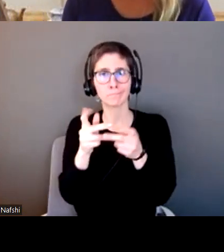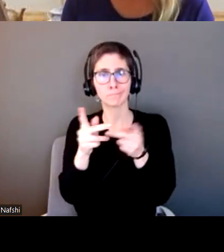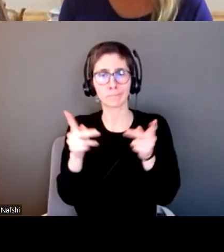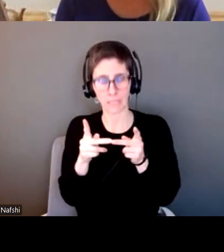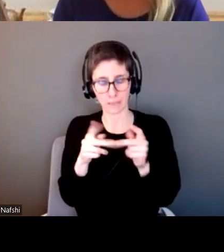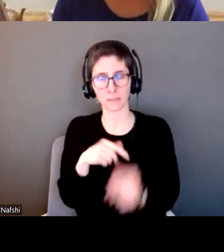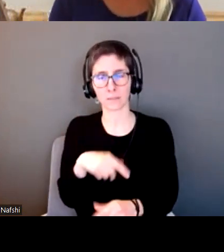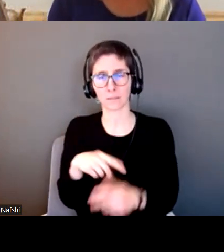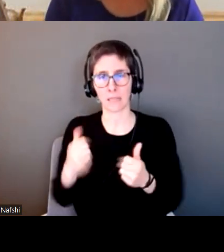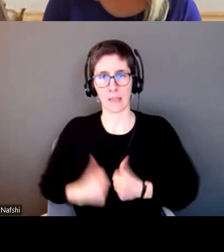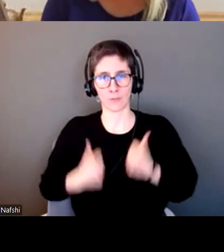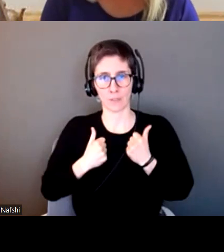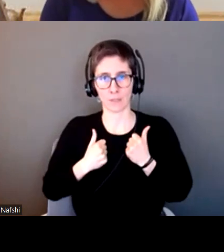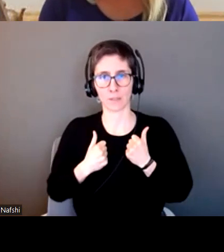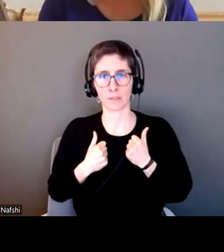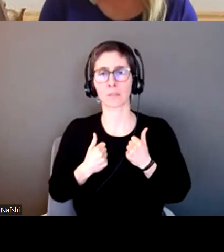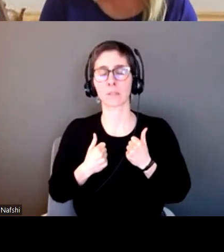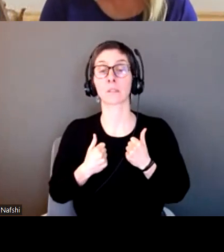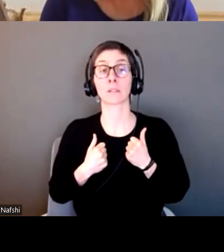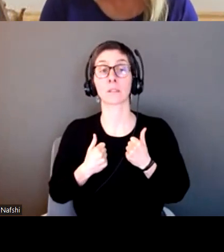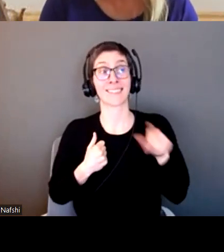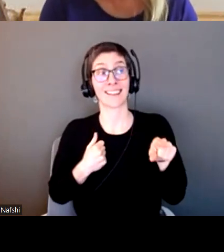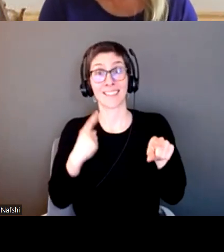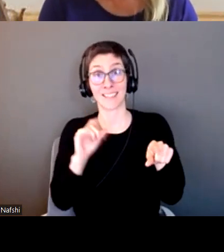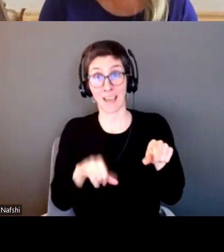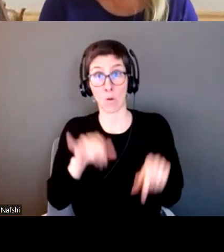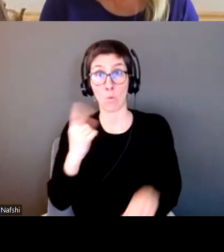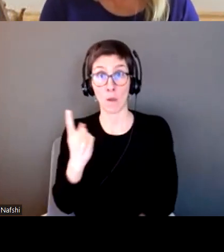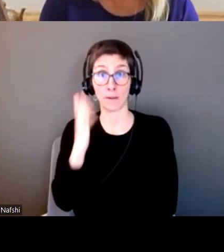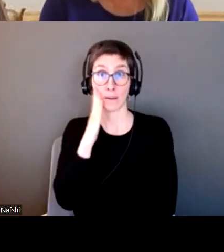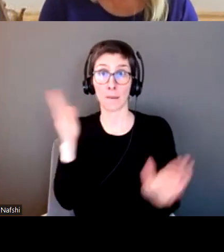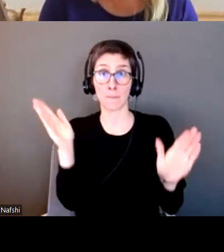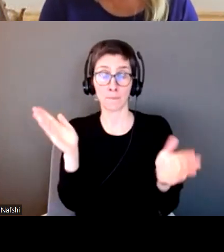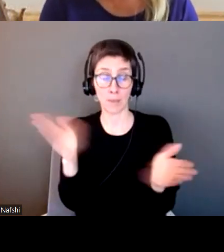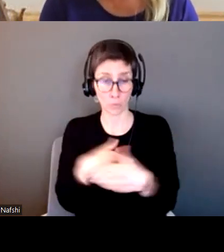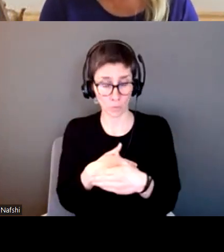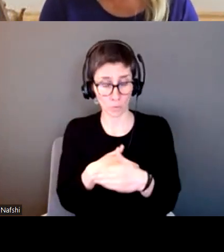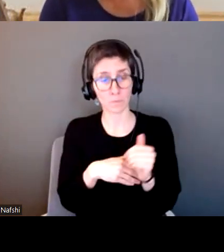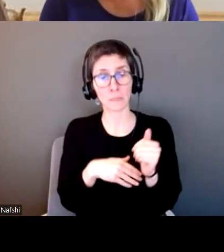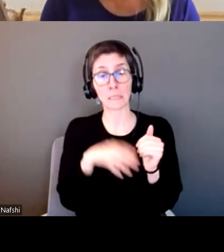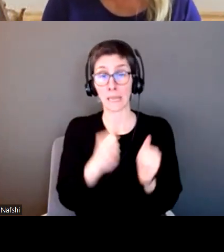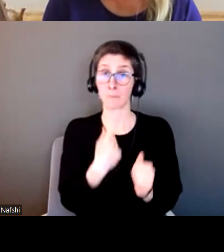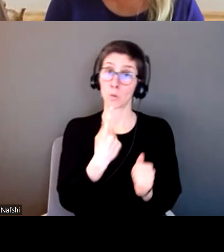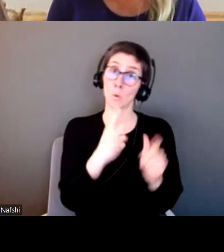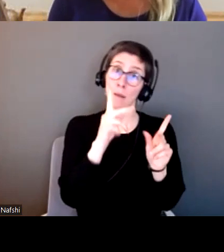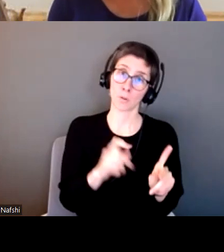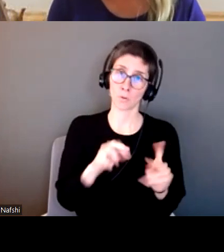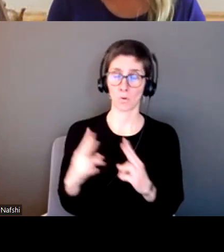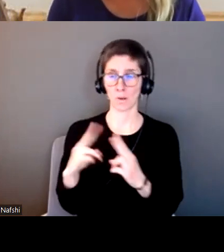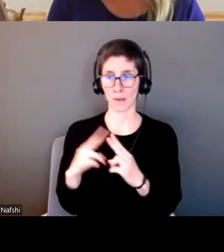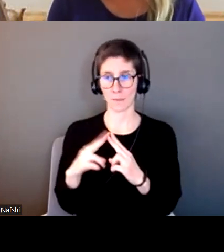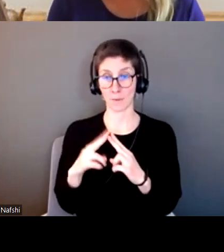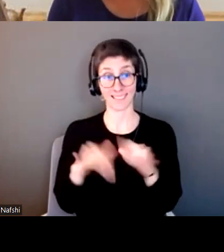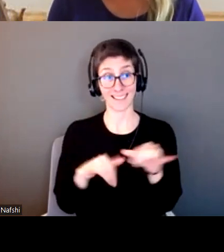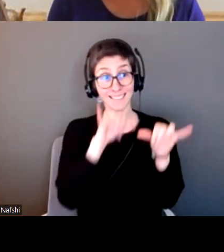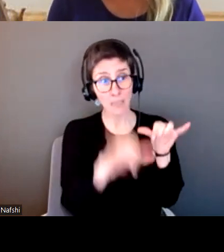where one person or a couple, because it's a one bedroom, can move for up to 60 days rent free